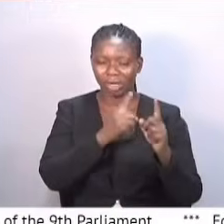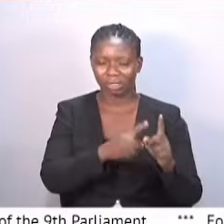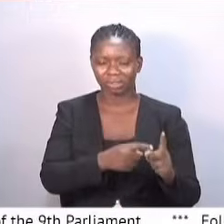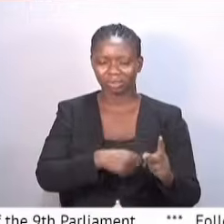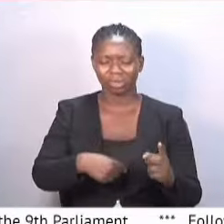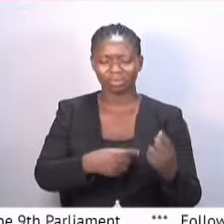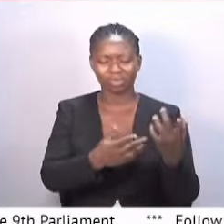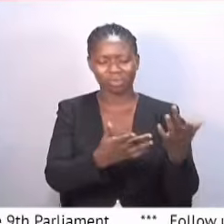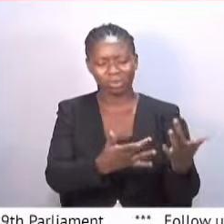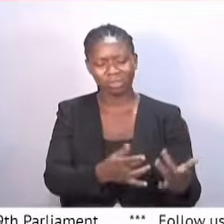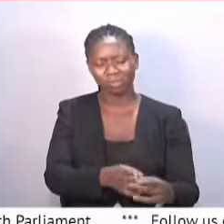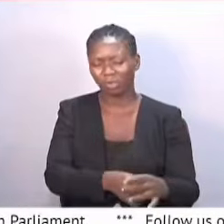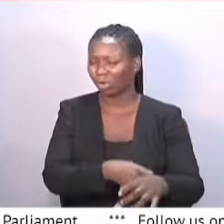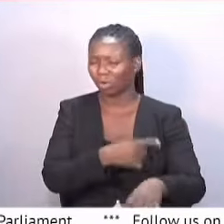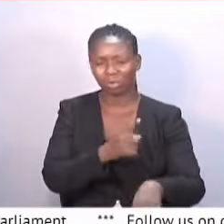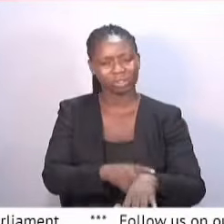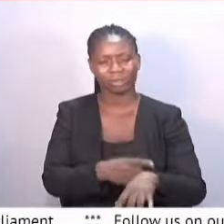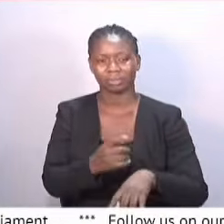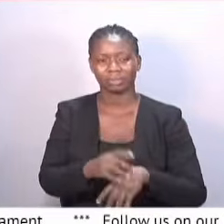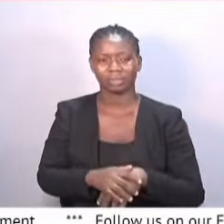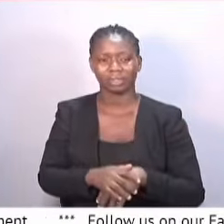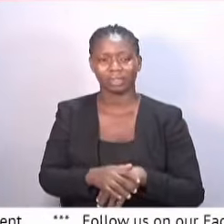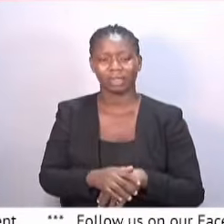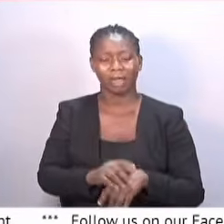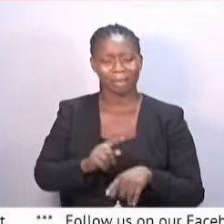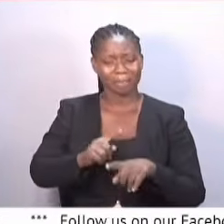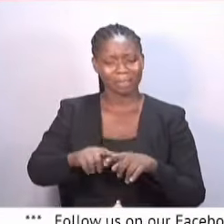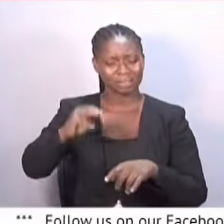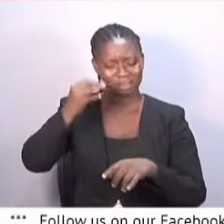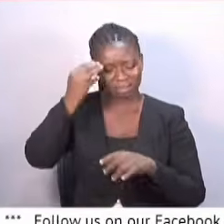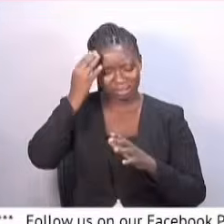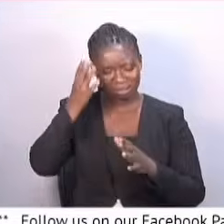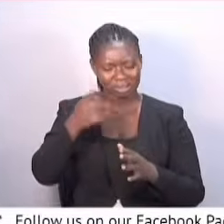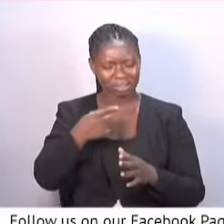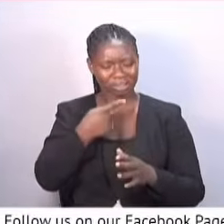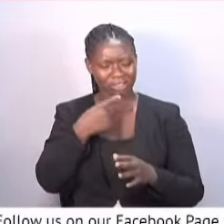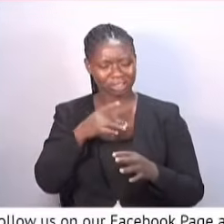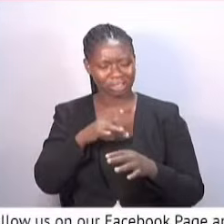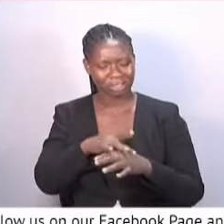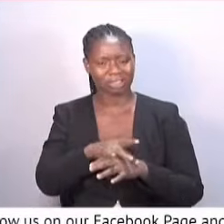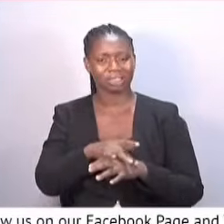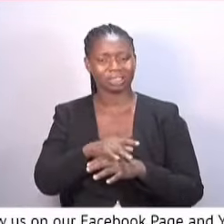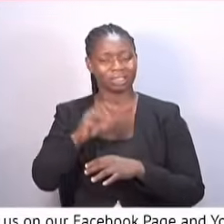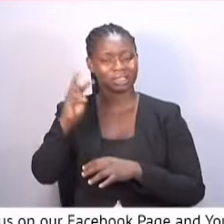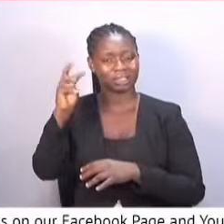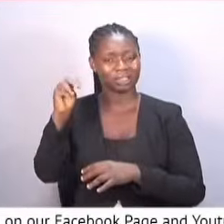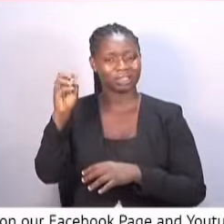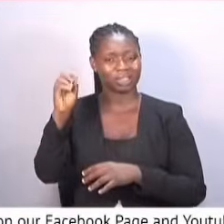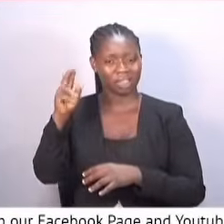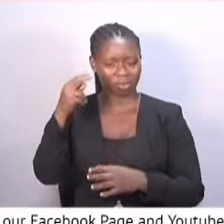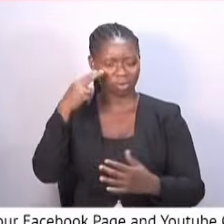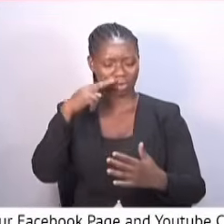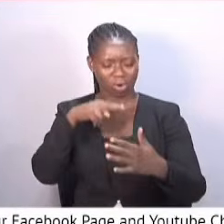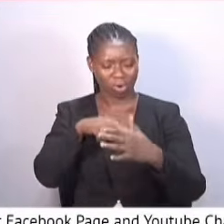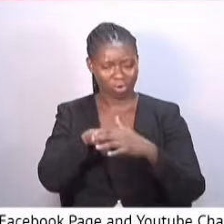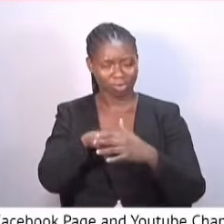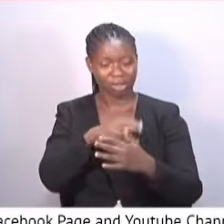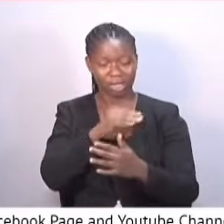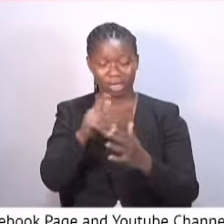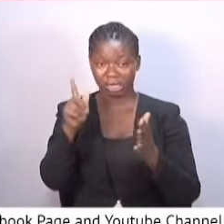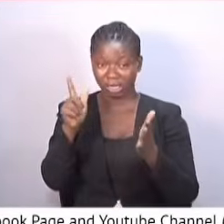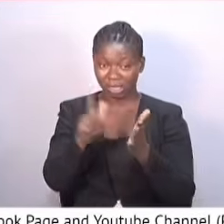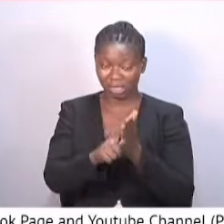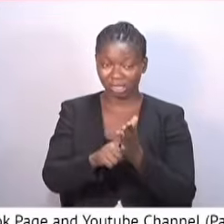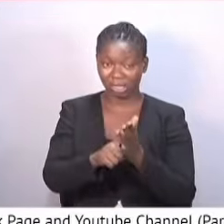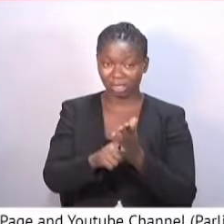question. But the minister in the answer indicated that the memorandum was reviewed and the